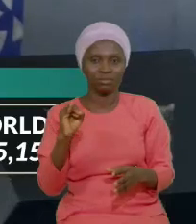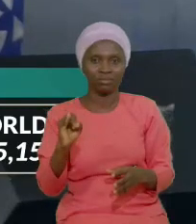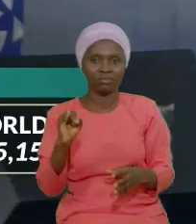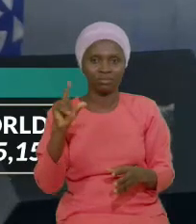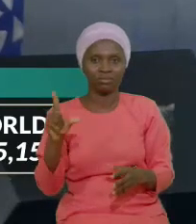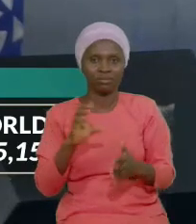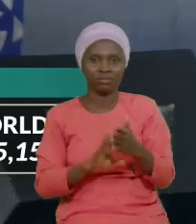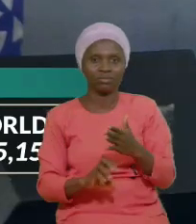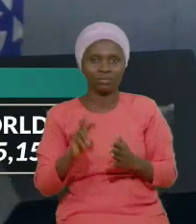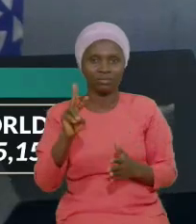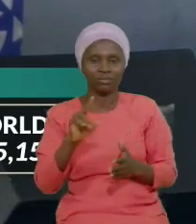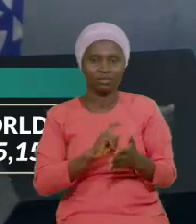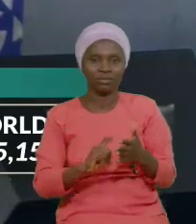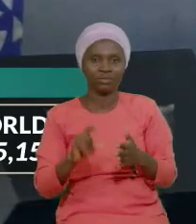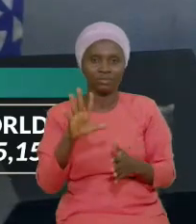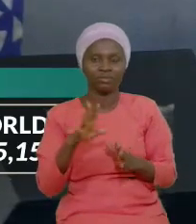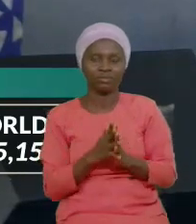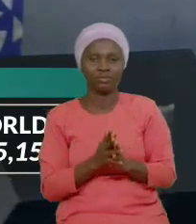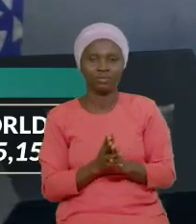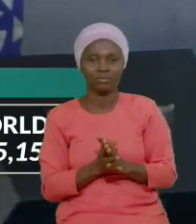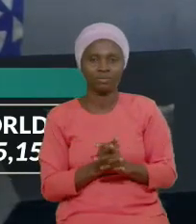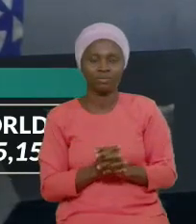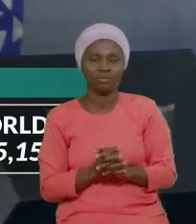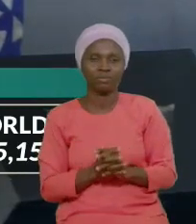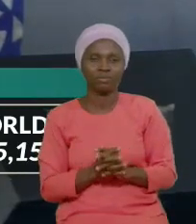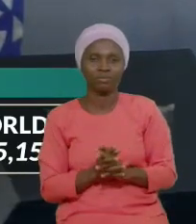chapter 2 and verse 5.